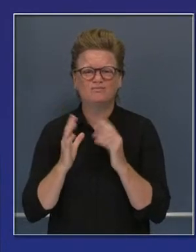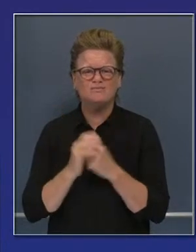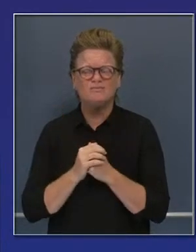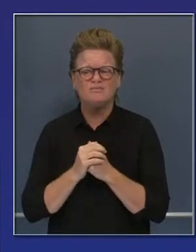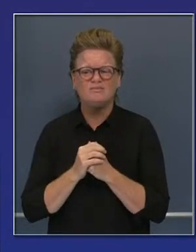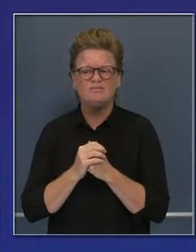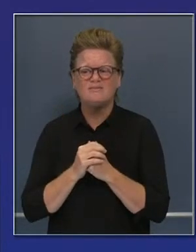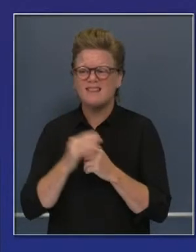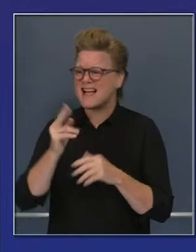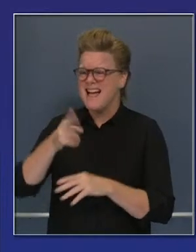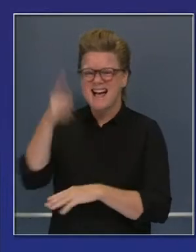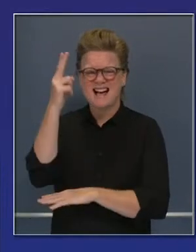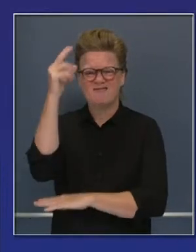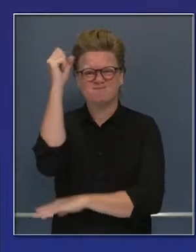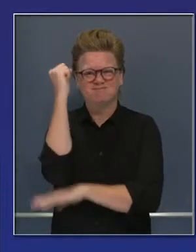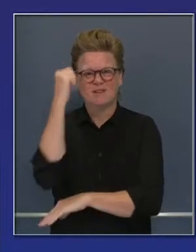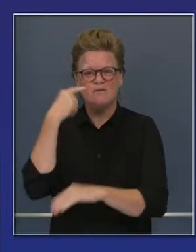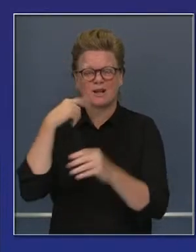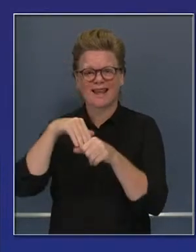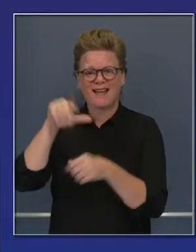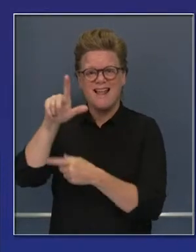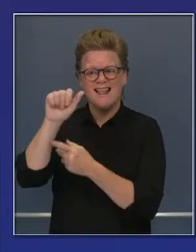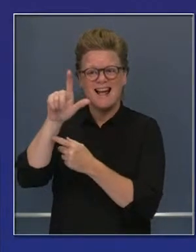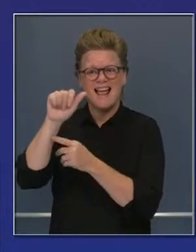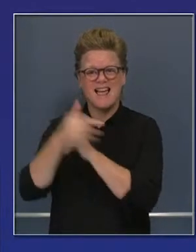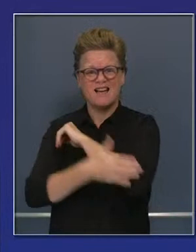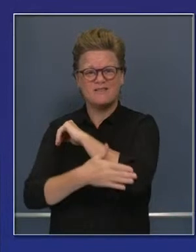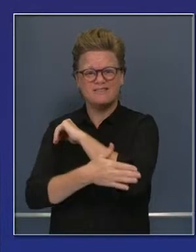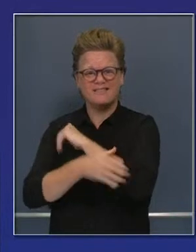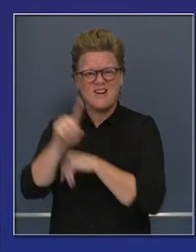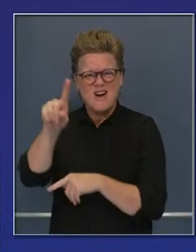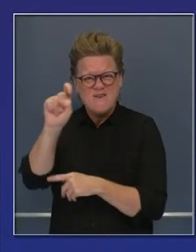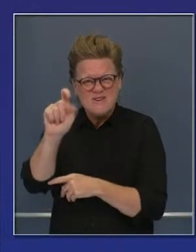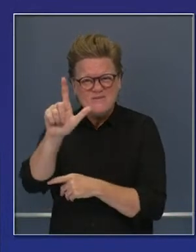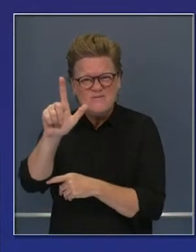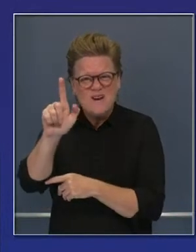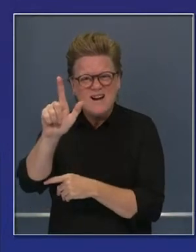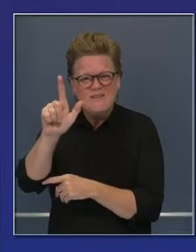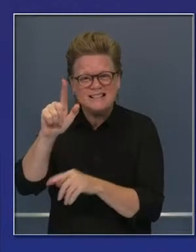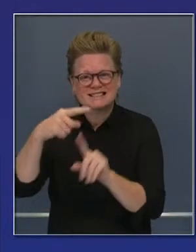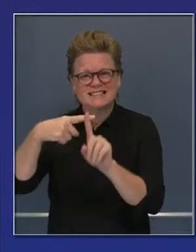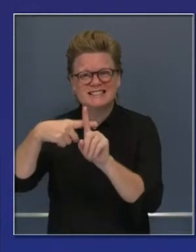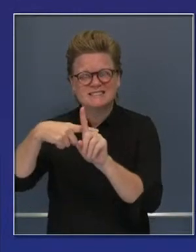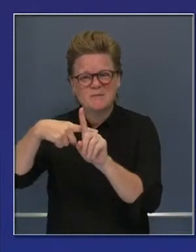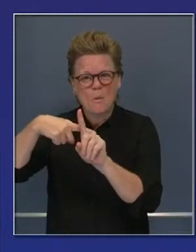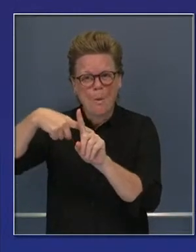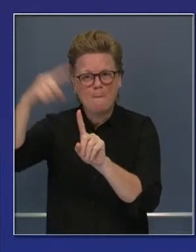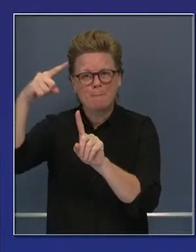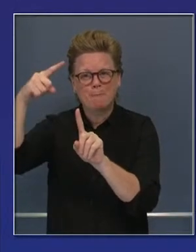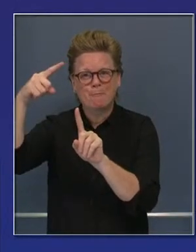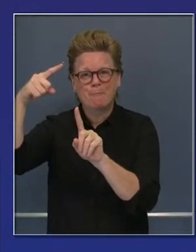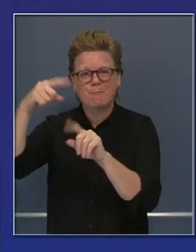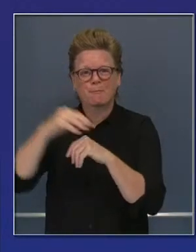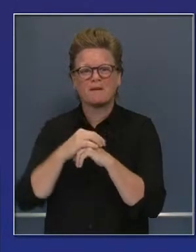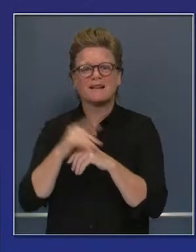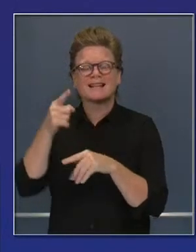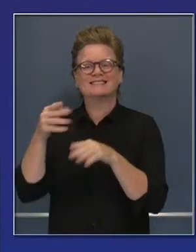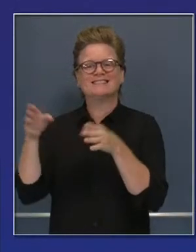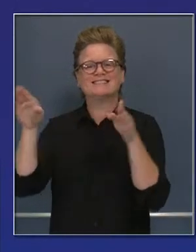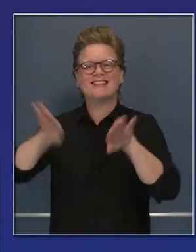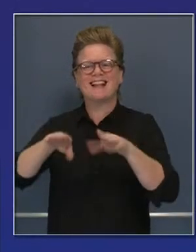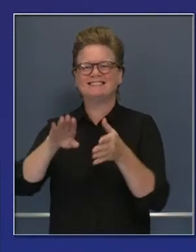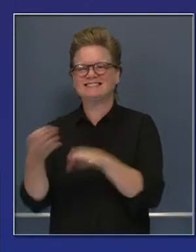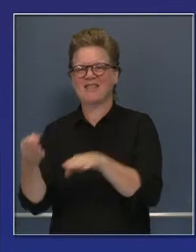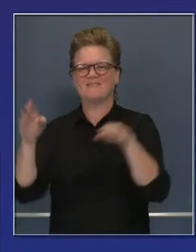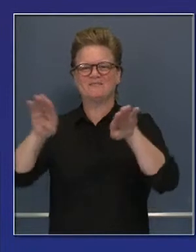an example, in Los Angeles County, 121 degrees. Death Valley, cool by